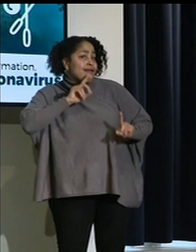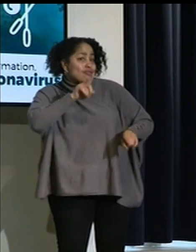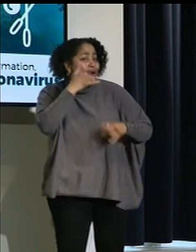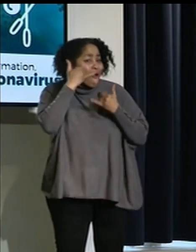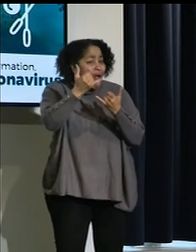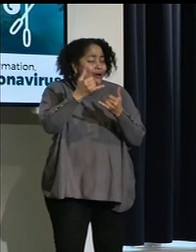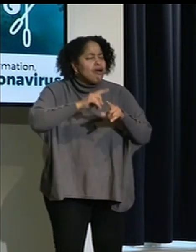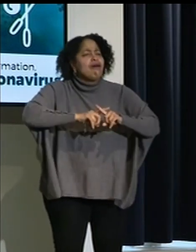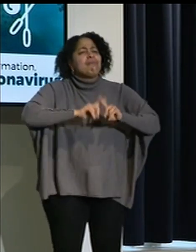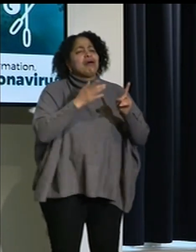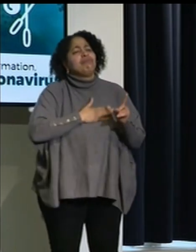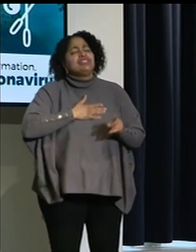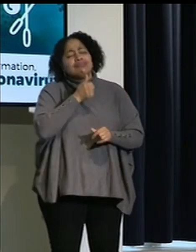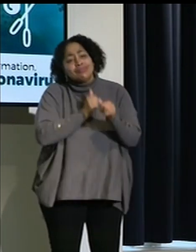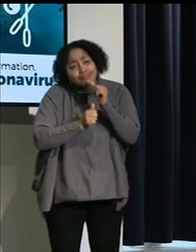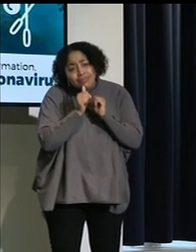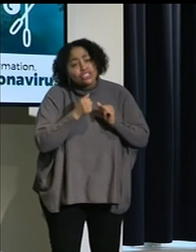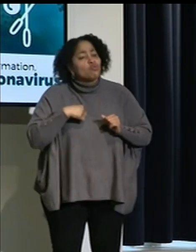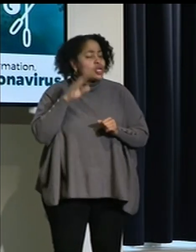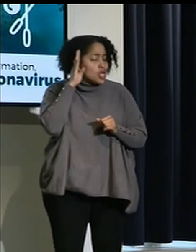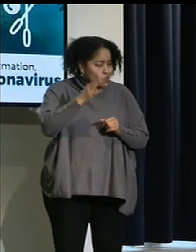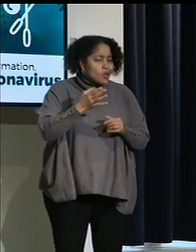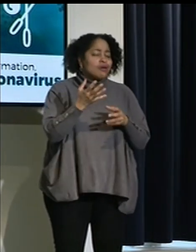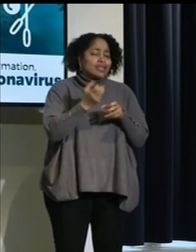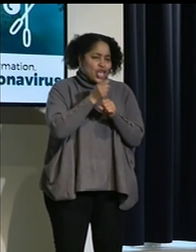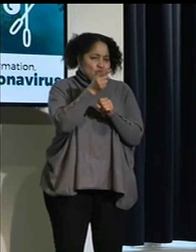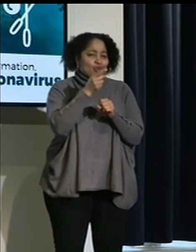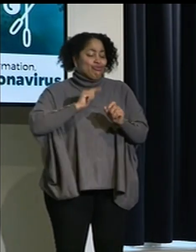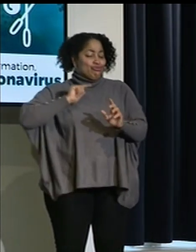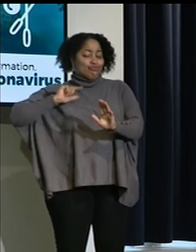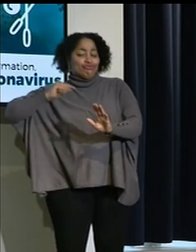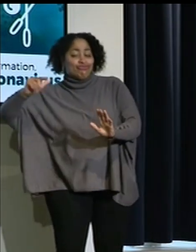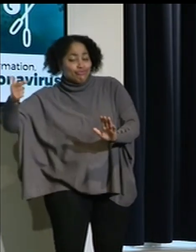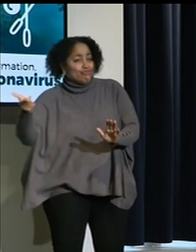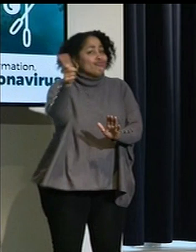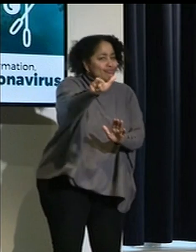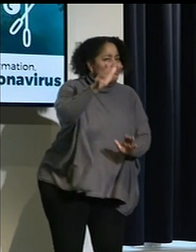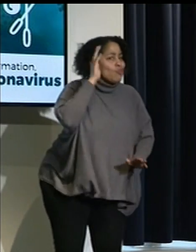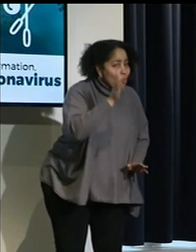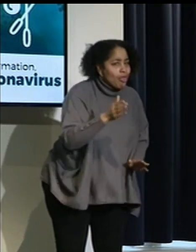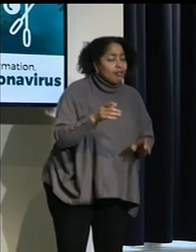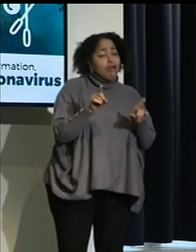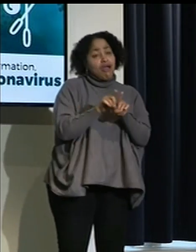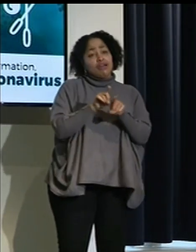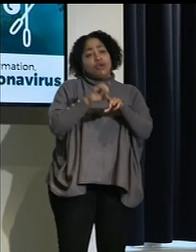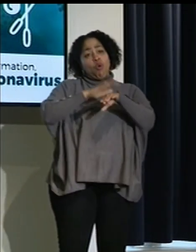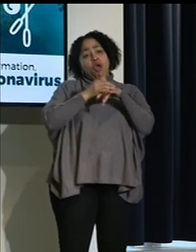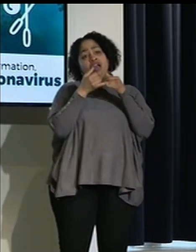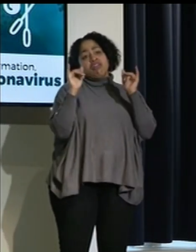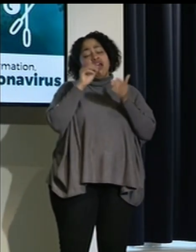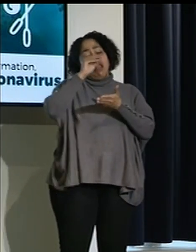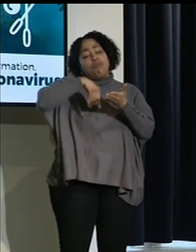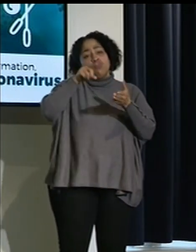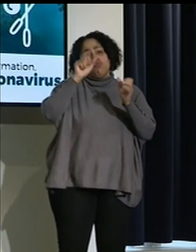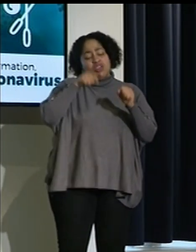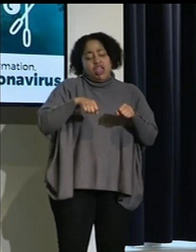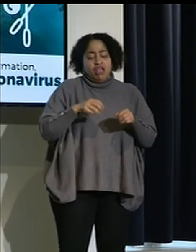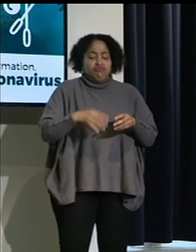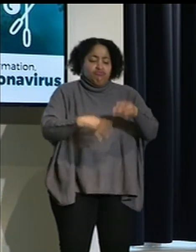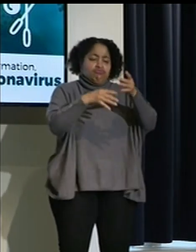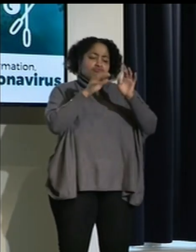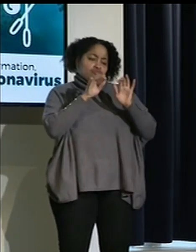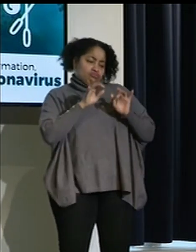call. But please be patient. We will get to you. There's also an online application on the website that you can ask, that you